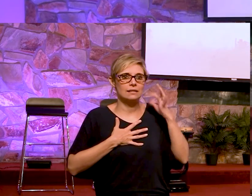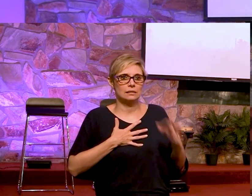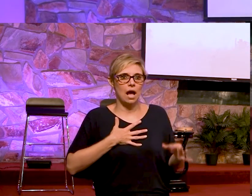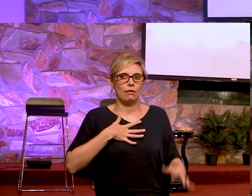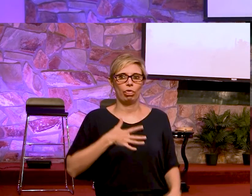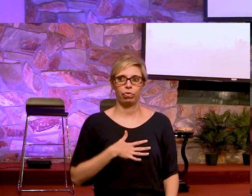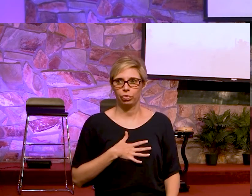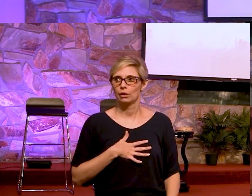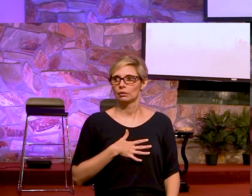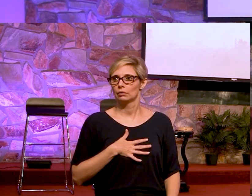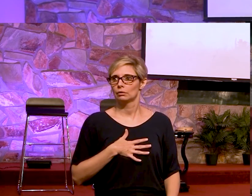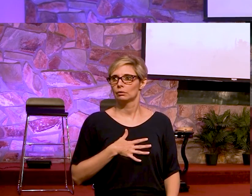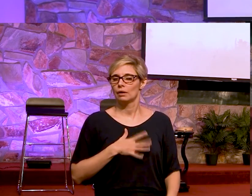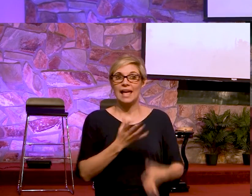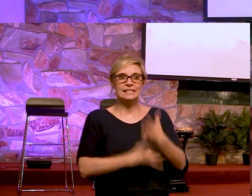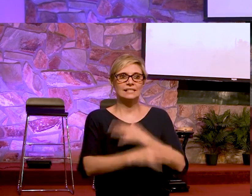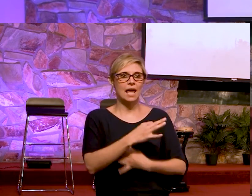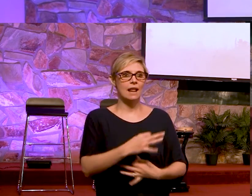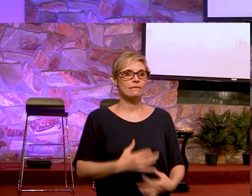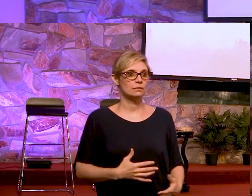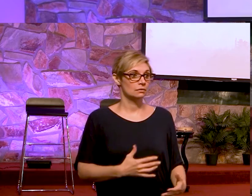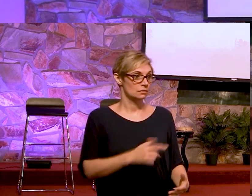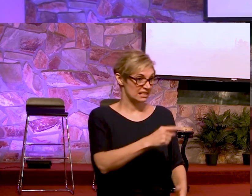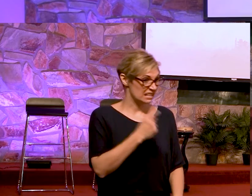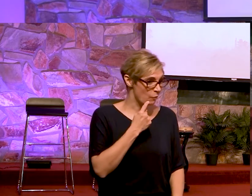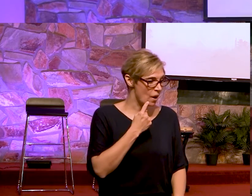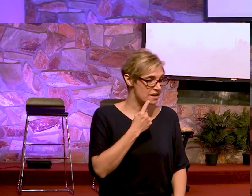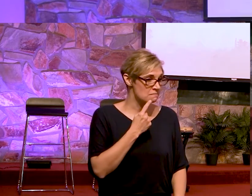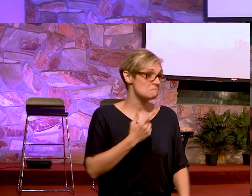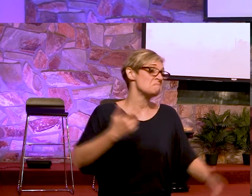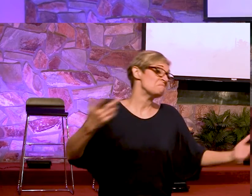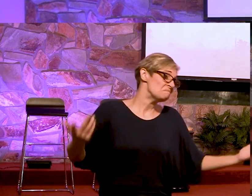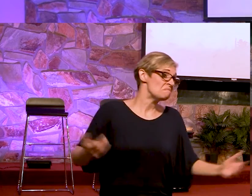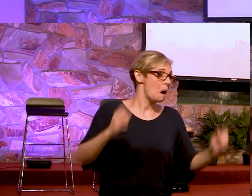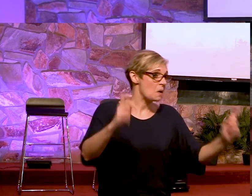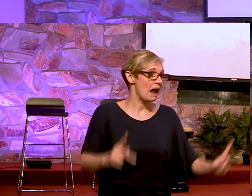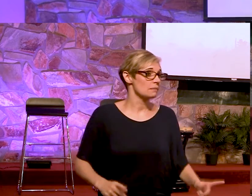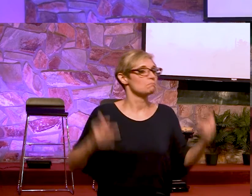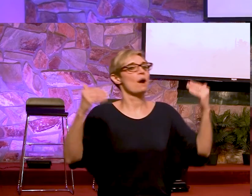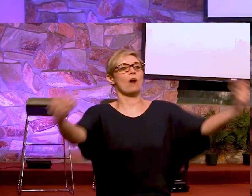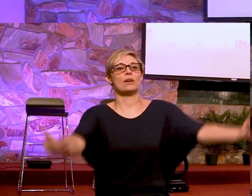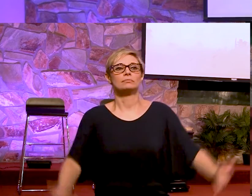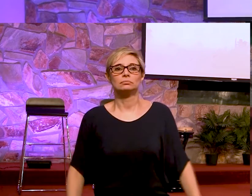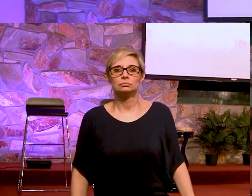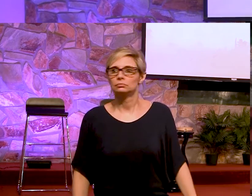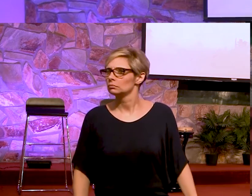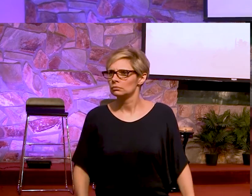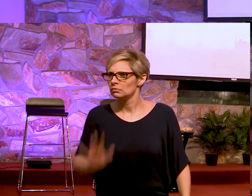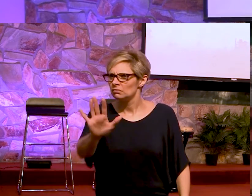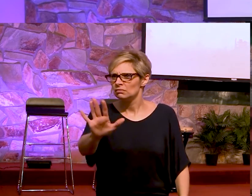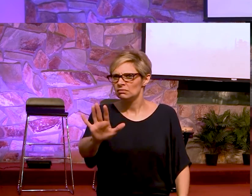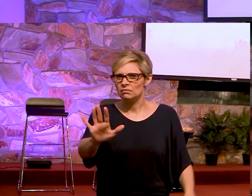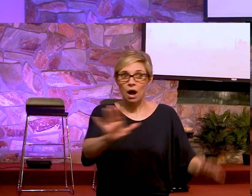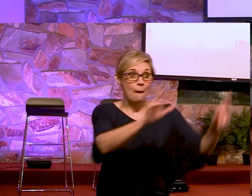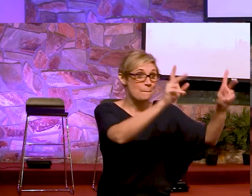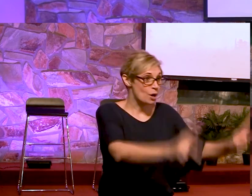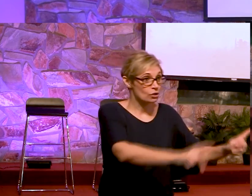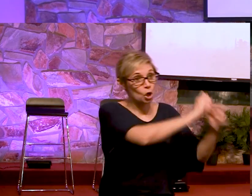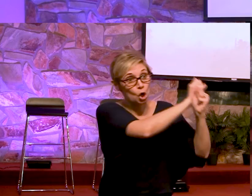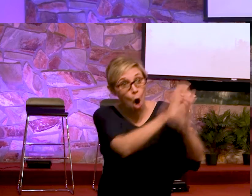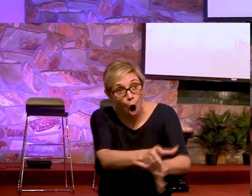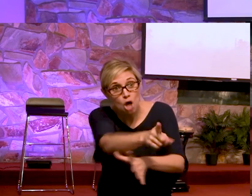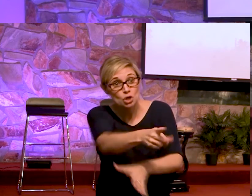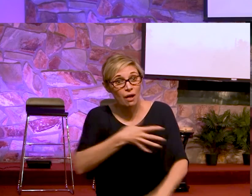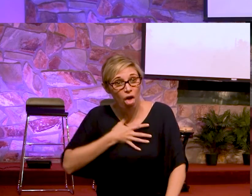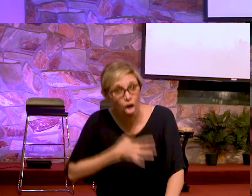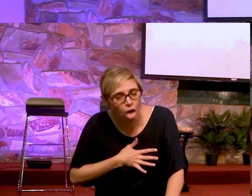be discouraged. That is nobody causes you to be discouraged. Nothing can